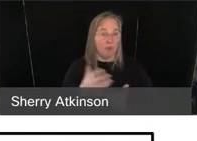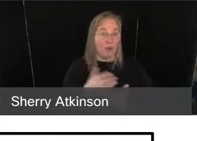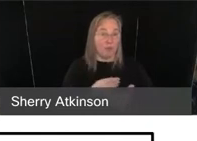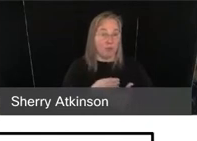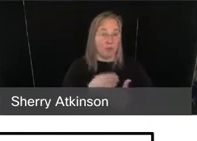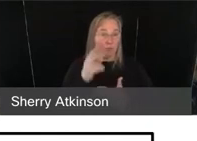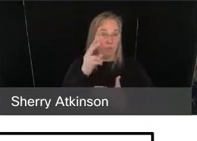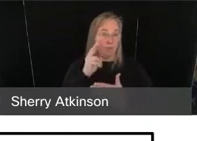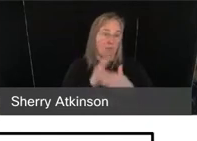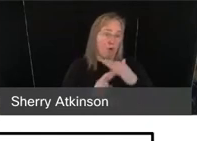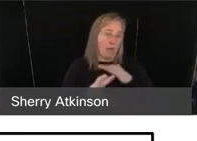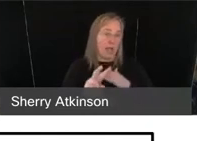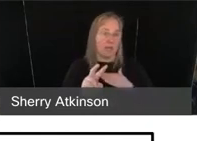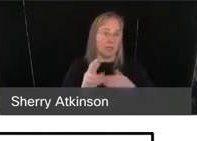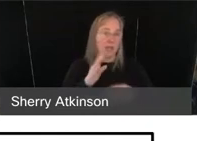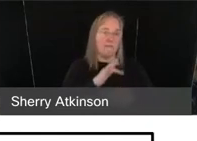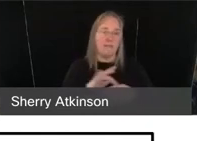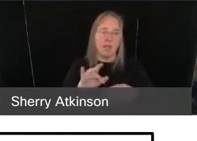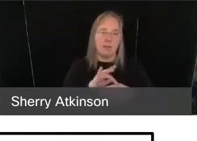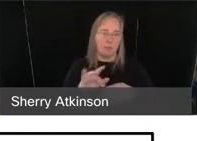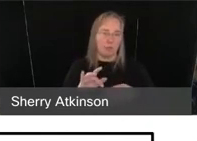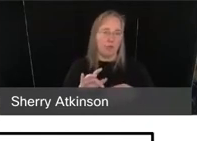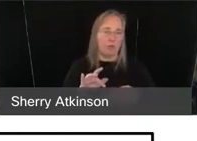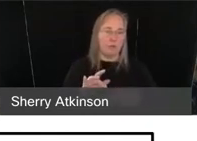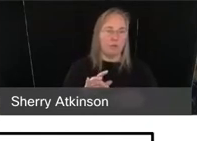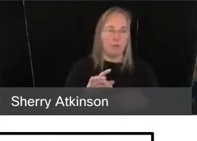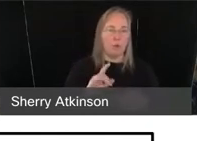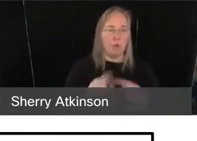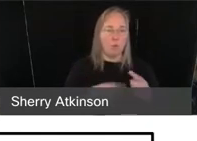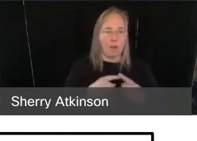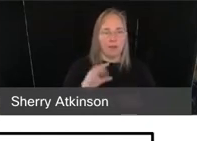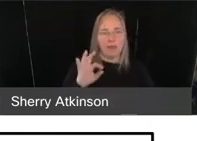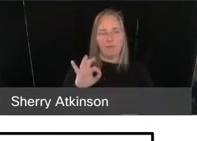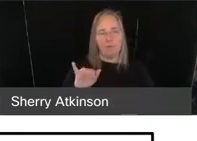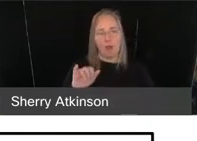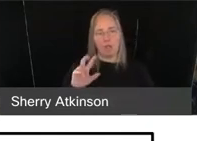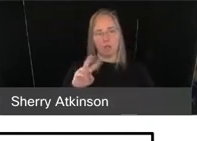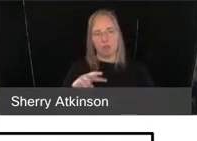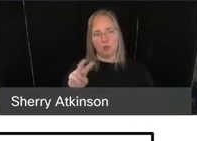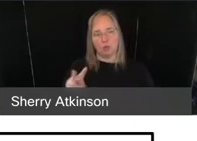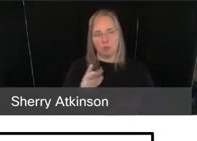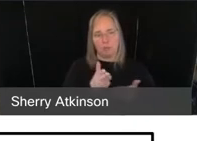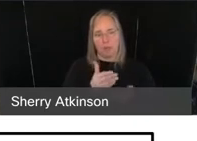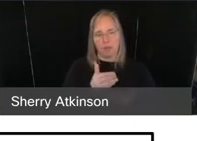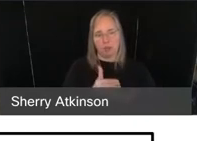forecast available when the FY22 budget